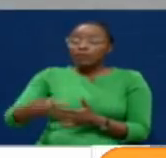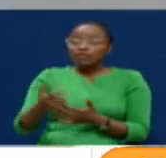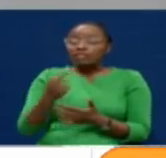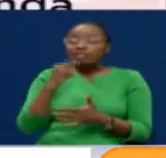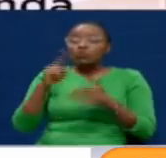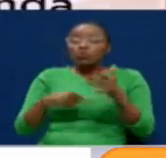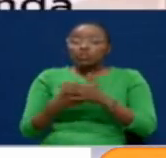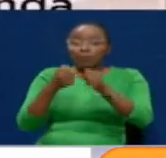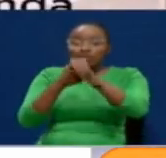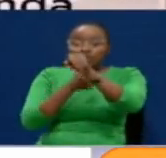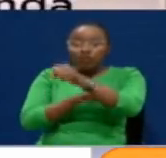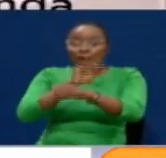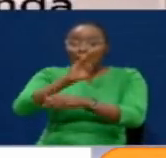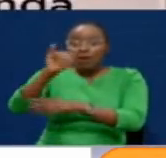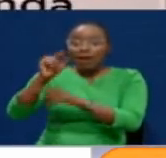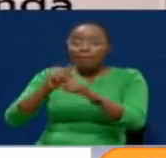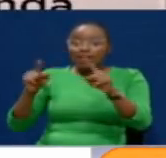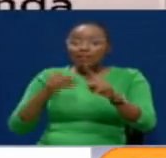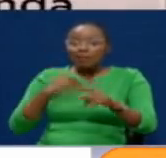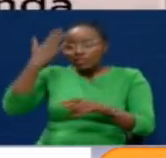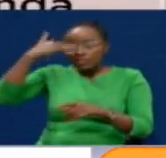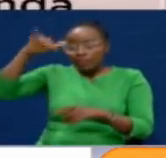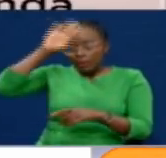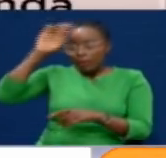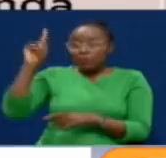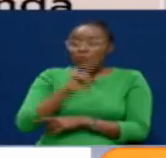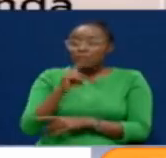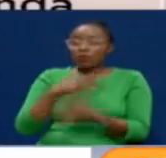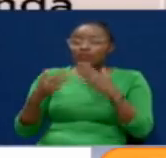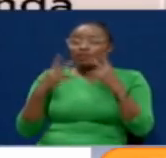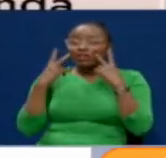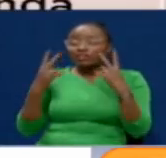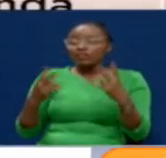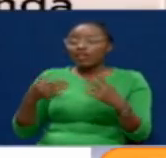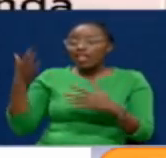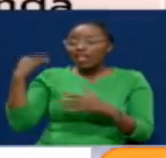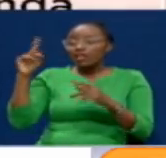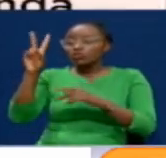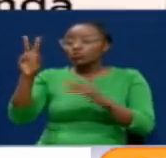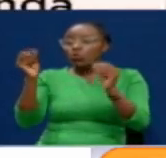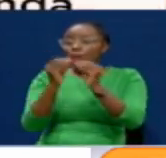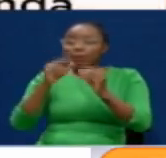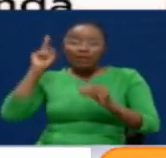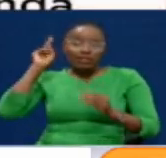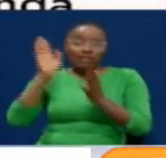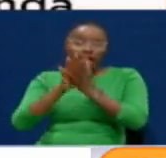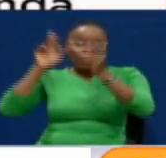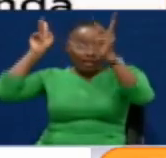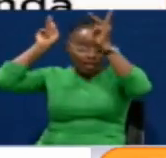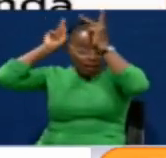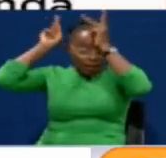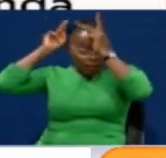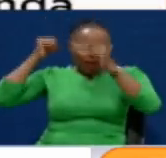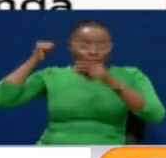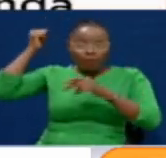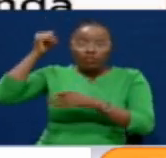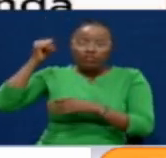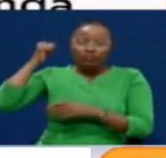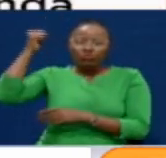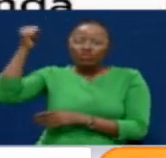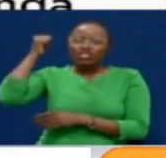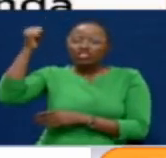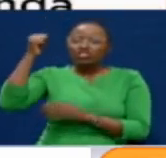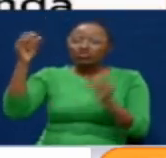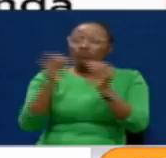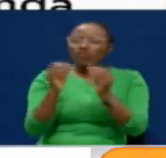says, I support the BBI, but I have been disappointed at what I have seen the last two meetings, Kisii and Kakamega. Those were political rallies.